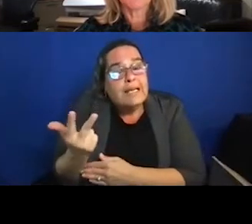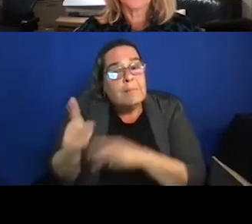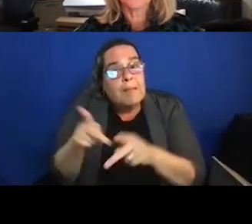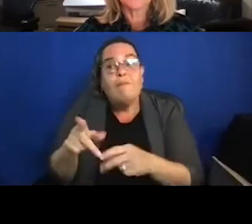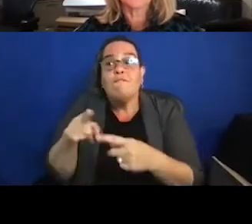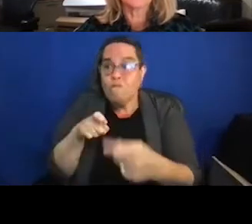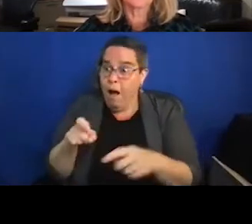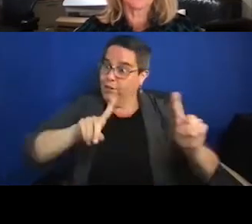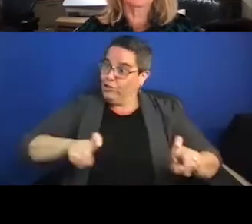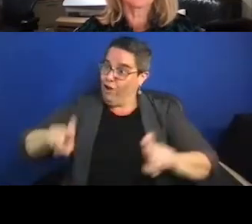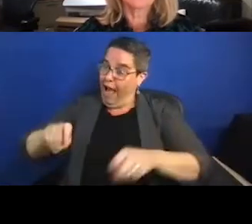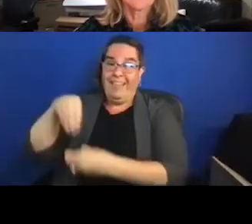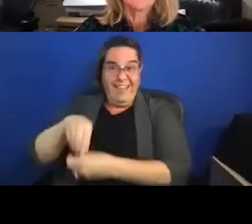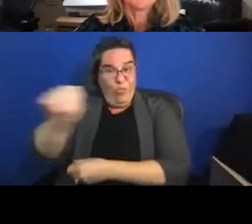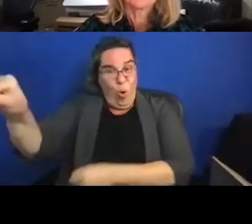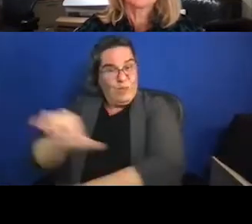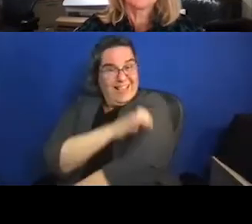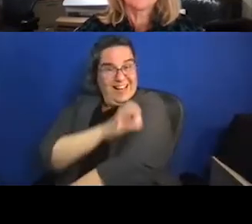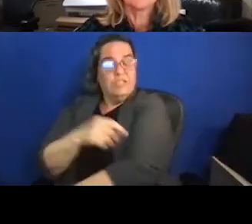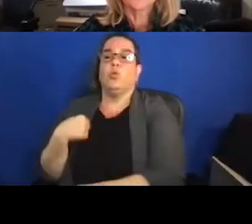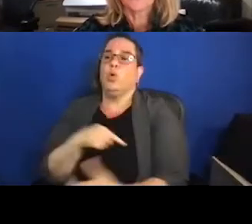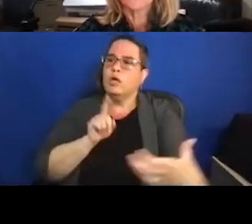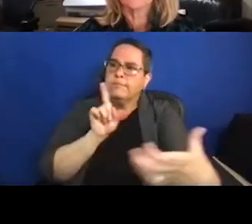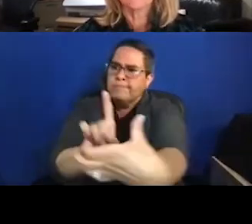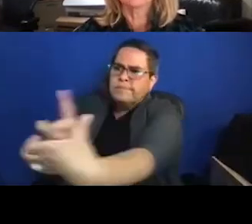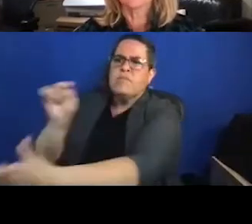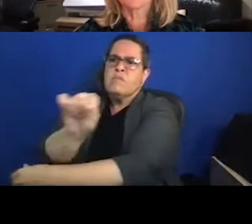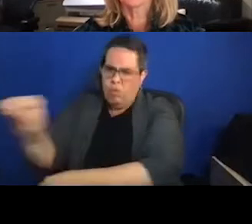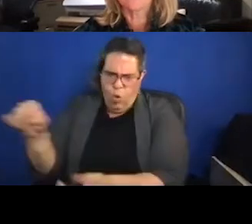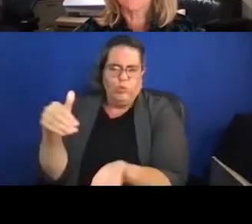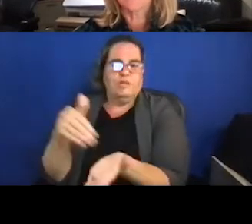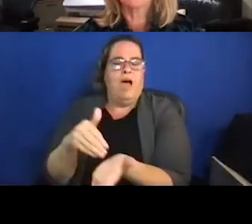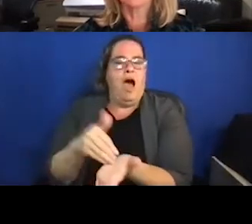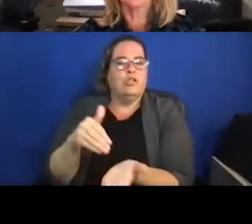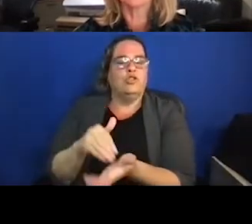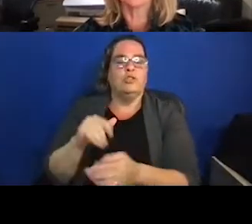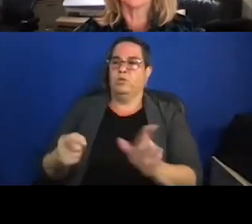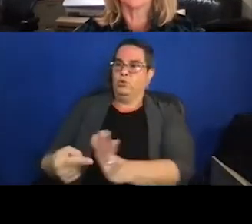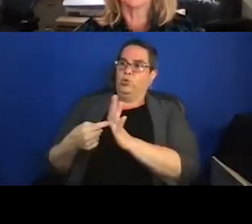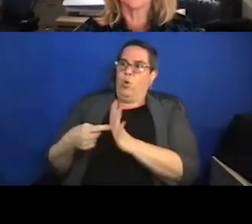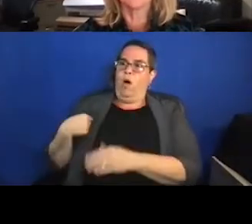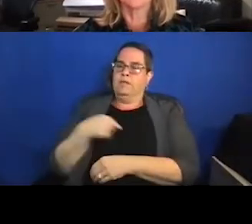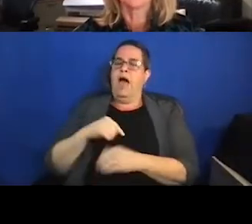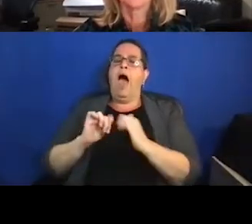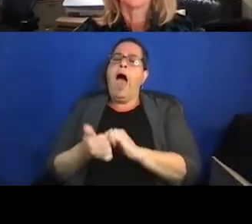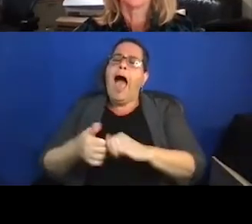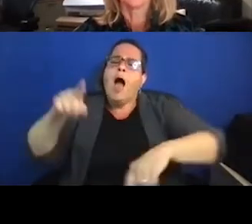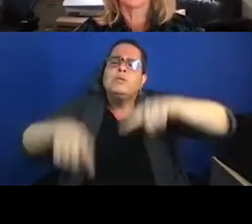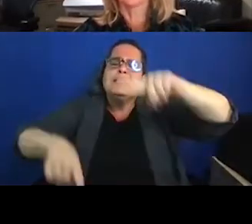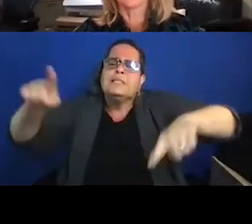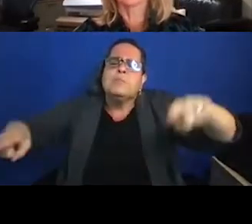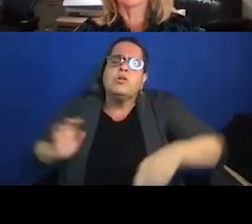lo and behold, a little over 1,000 of them were treated in 75 clinics where there are at least 3 participants that came